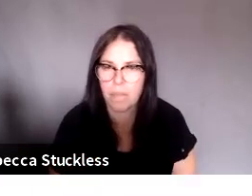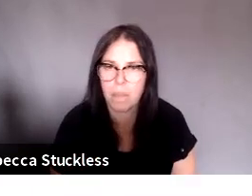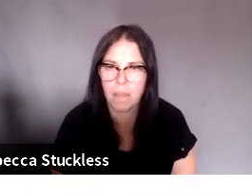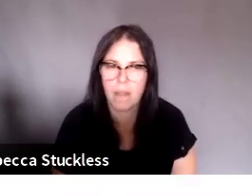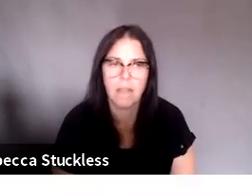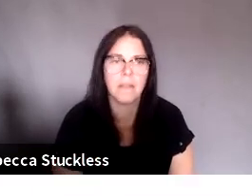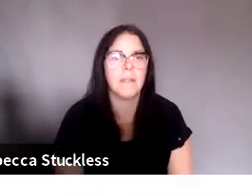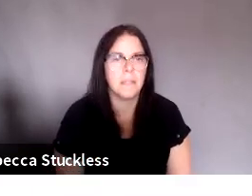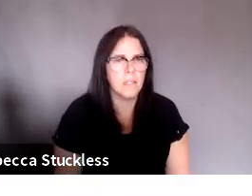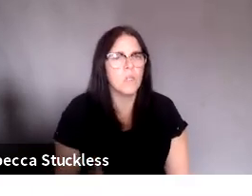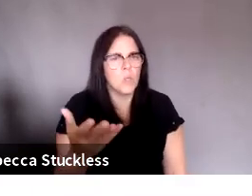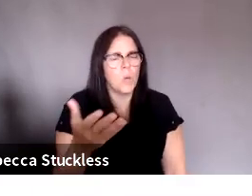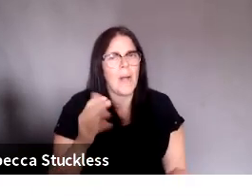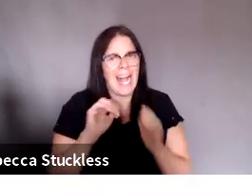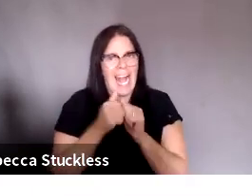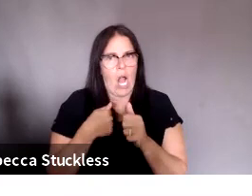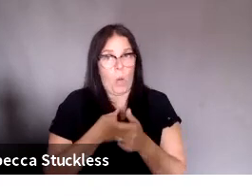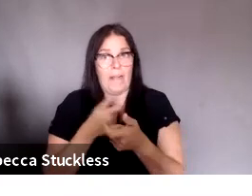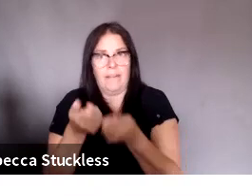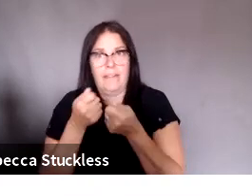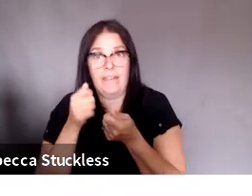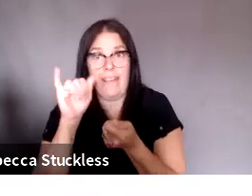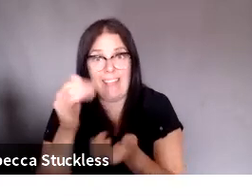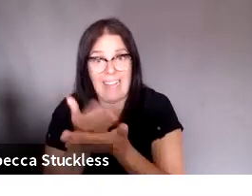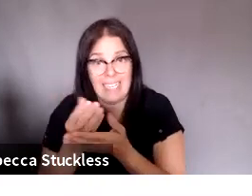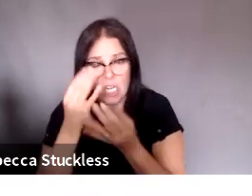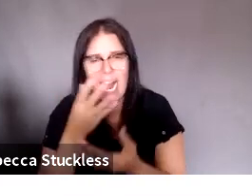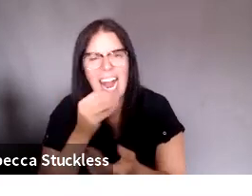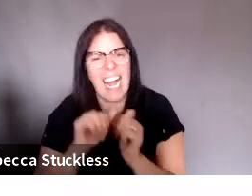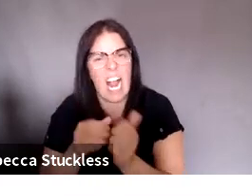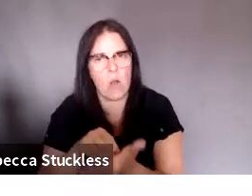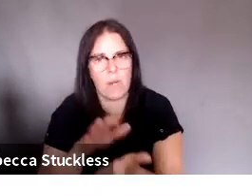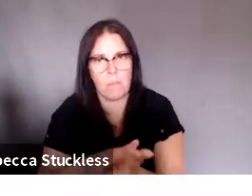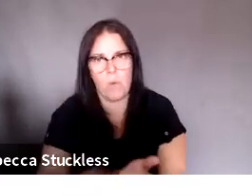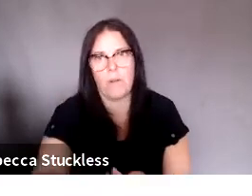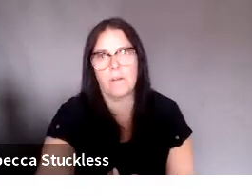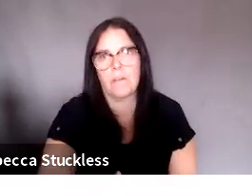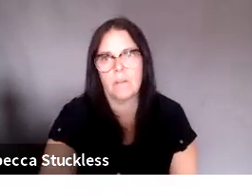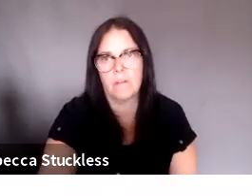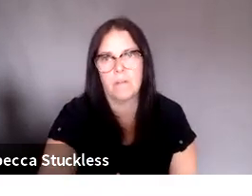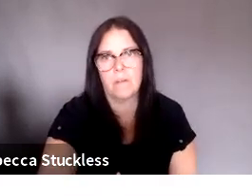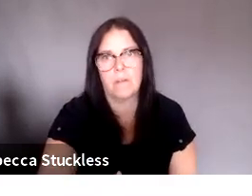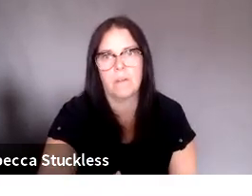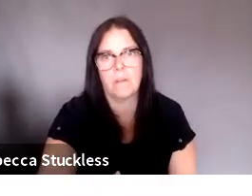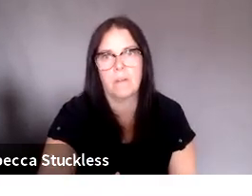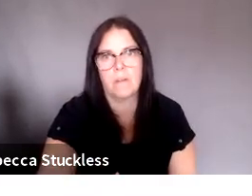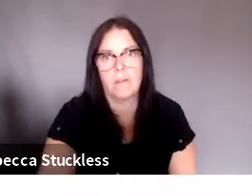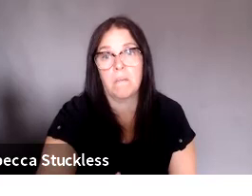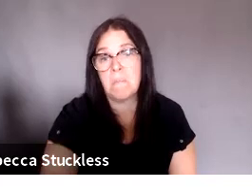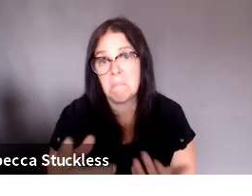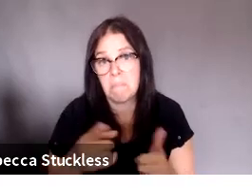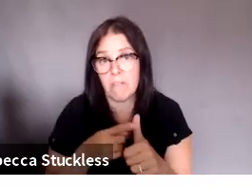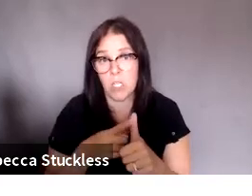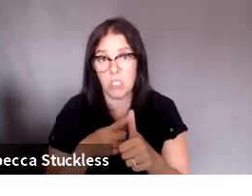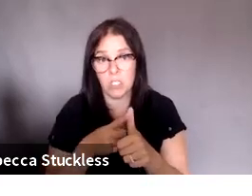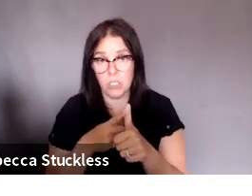So how are we going to get these indicators and get them recorded? First of all, are your learners filling out, or are you helping them to